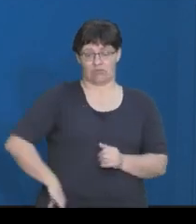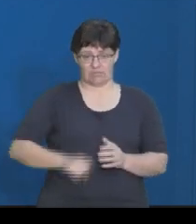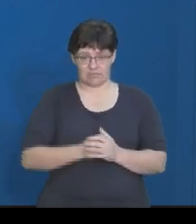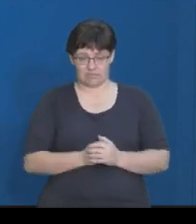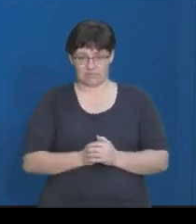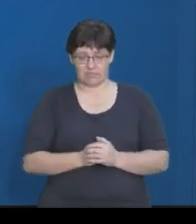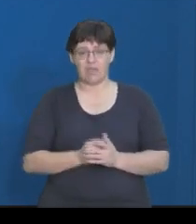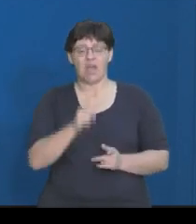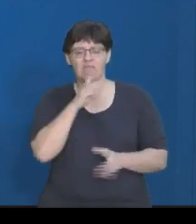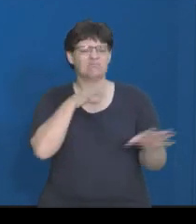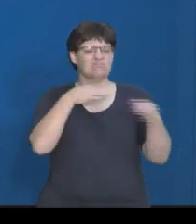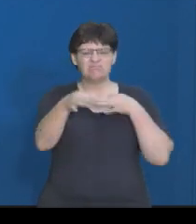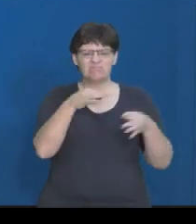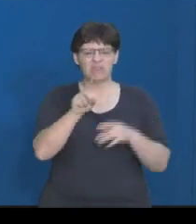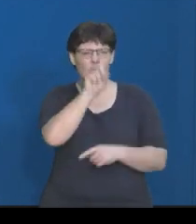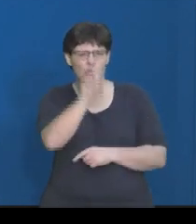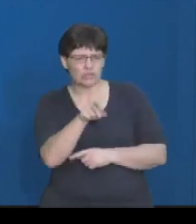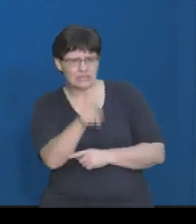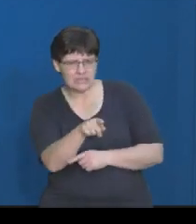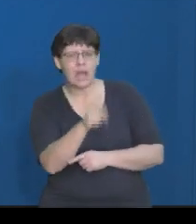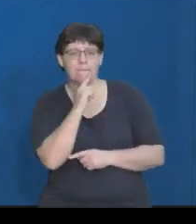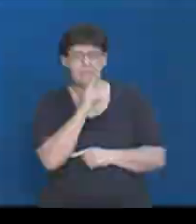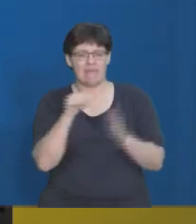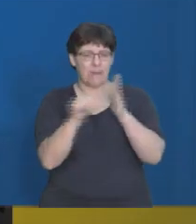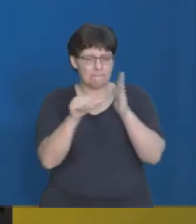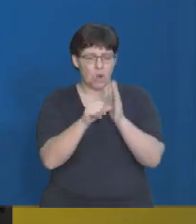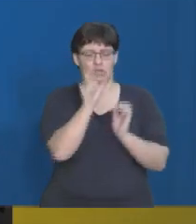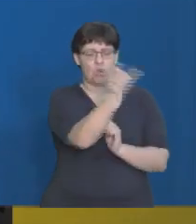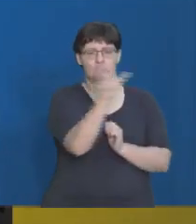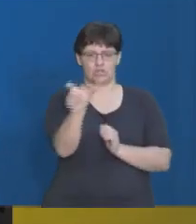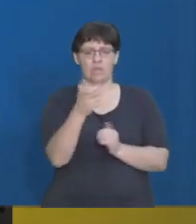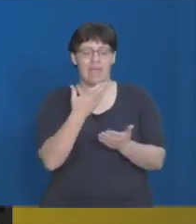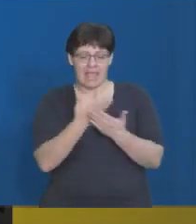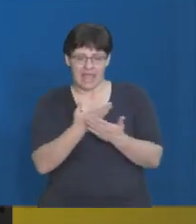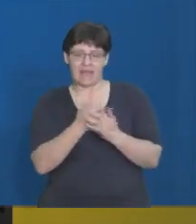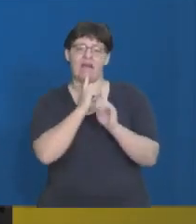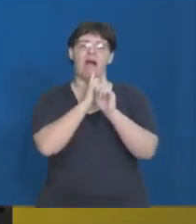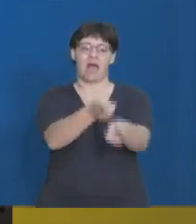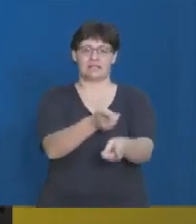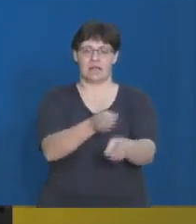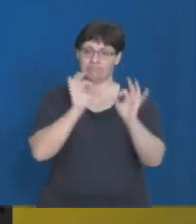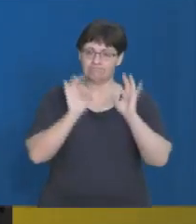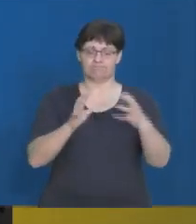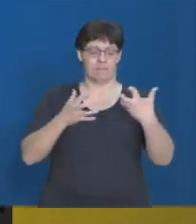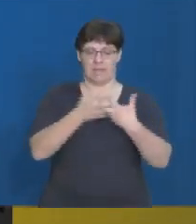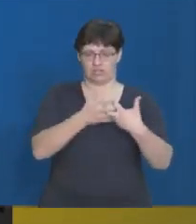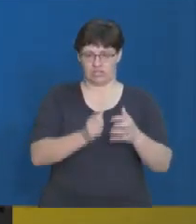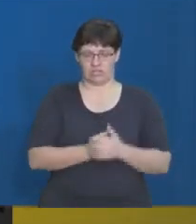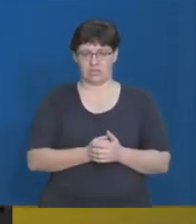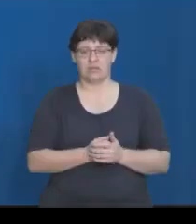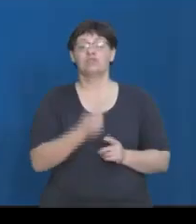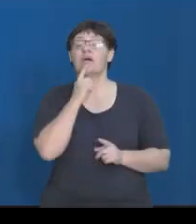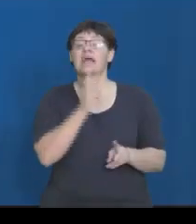Normally, as I go through this type of questions, I underline the keywords so that I'm able to answer the question appropriately. I'll take the question